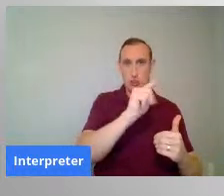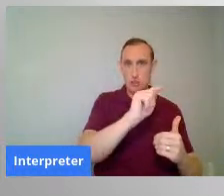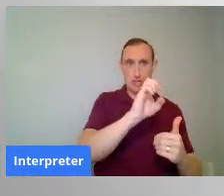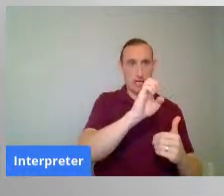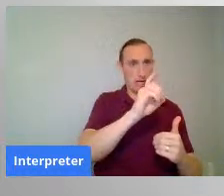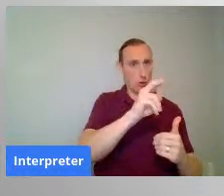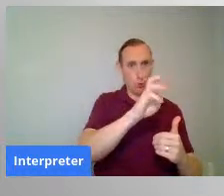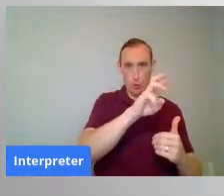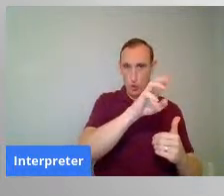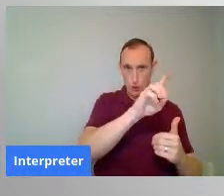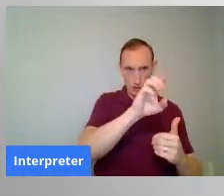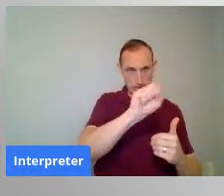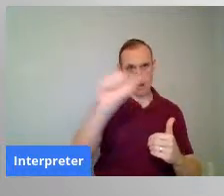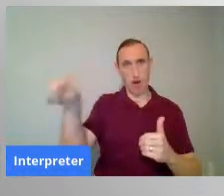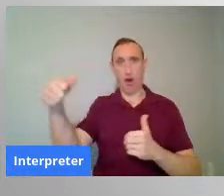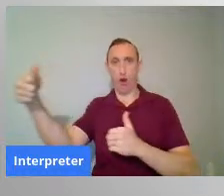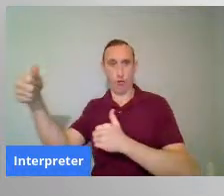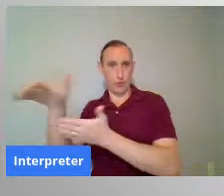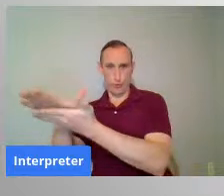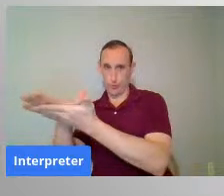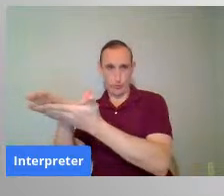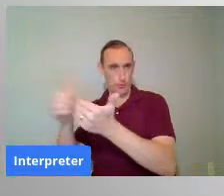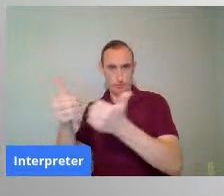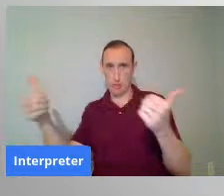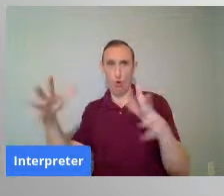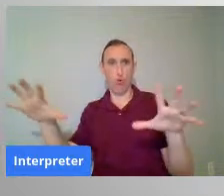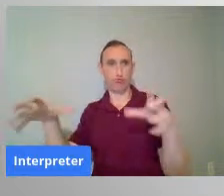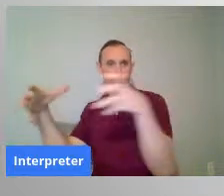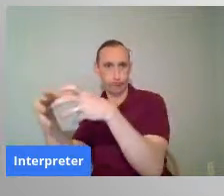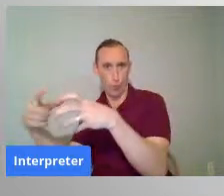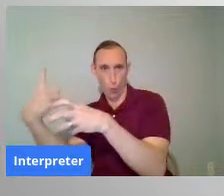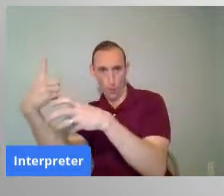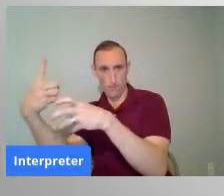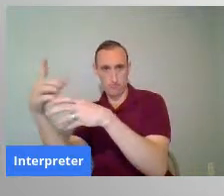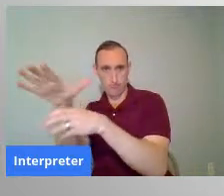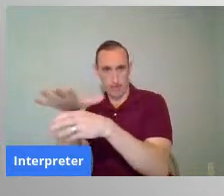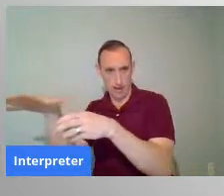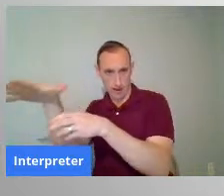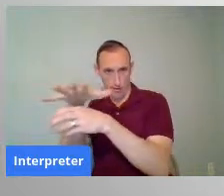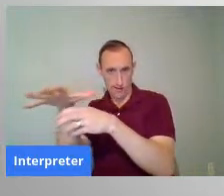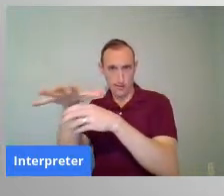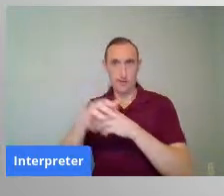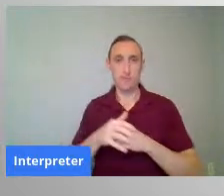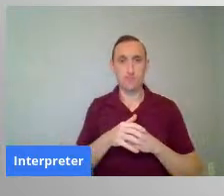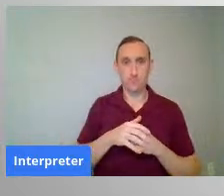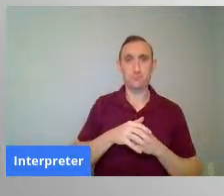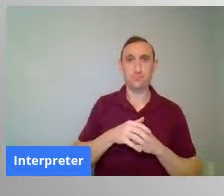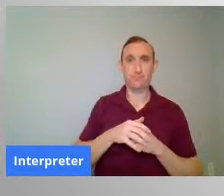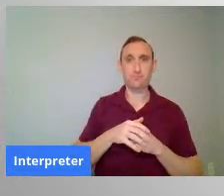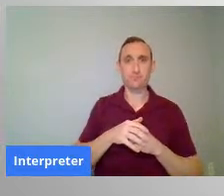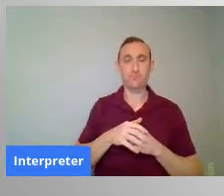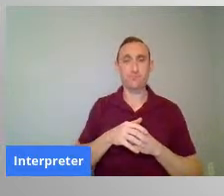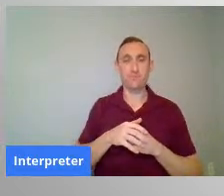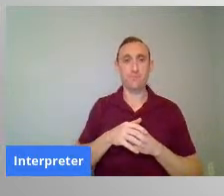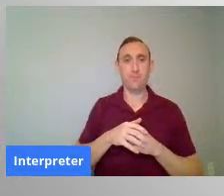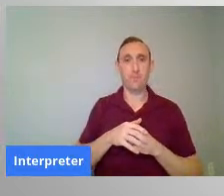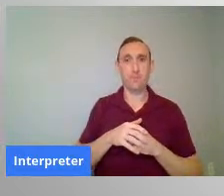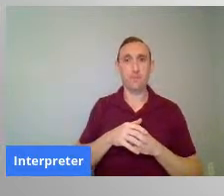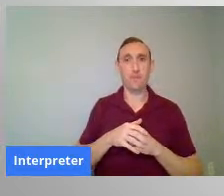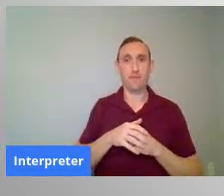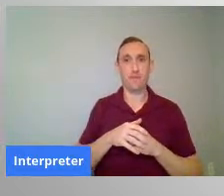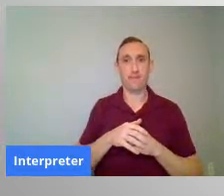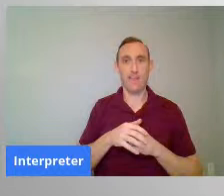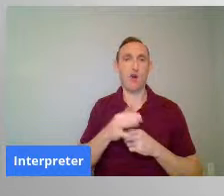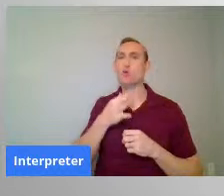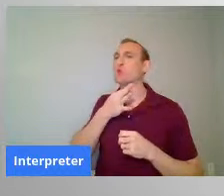I don't want to cripple the Career Academy because I know they absolutely love having those 2 classrooms for their students. So yeah, I was